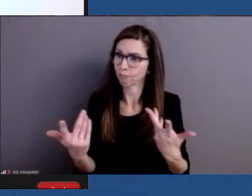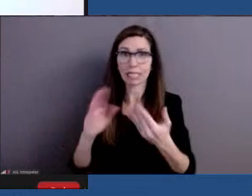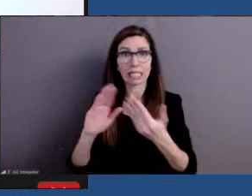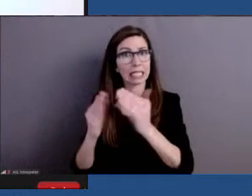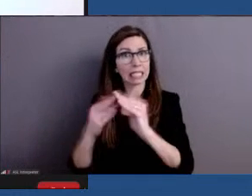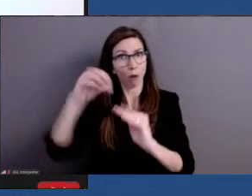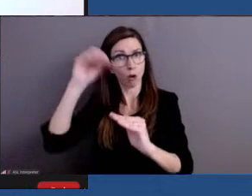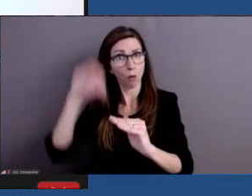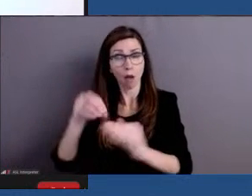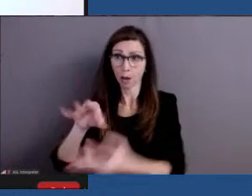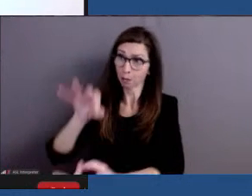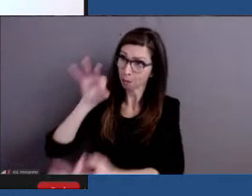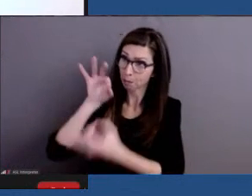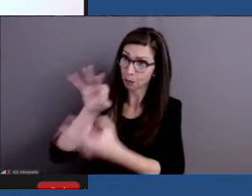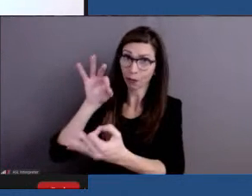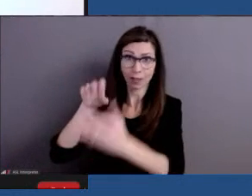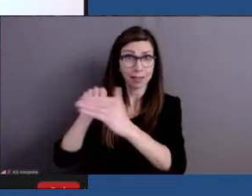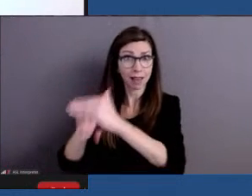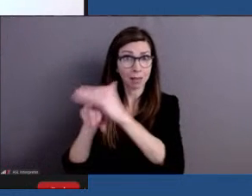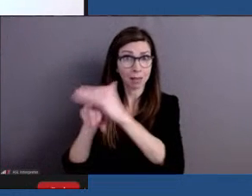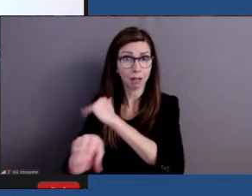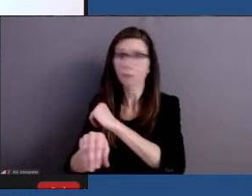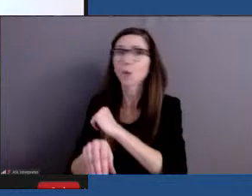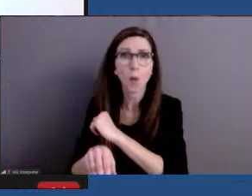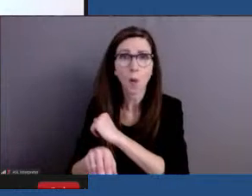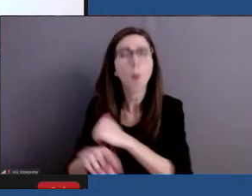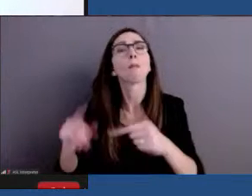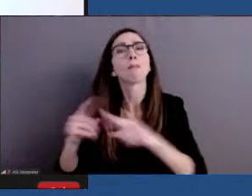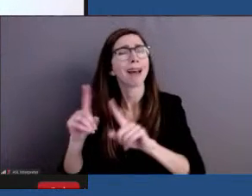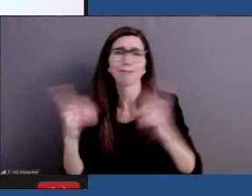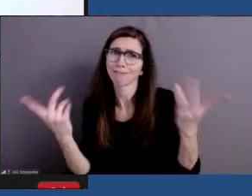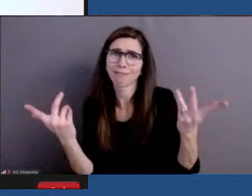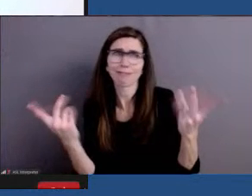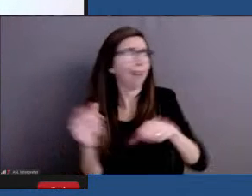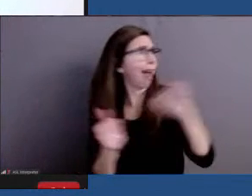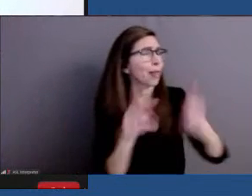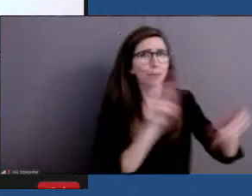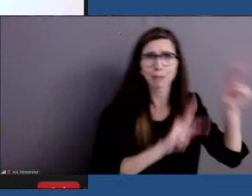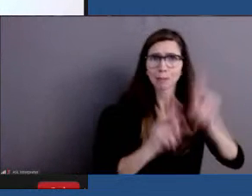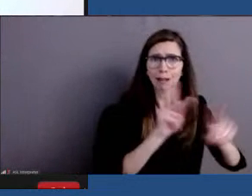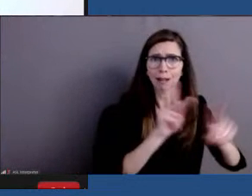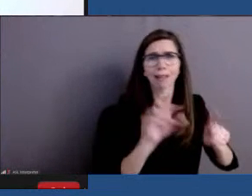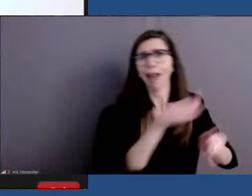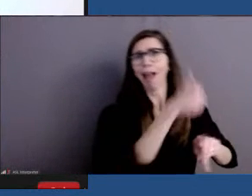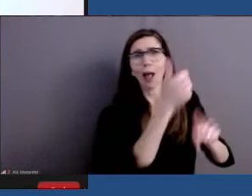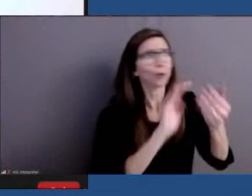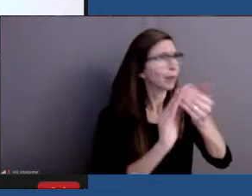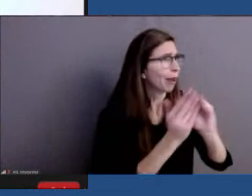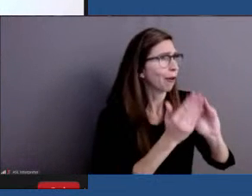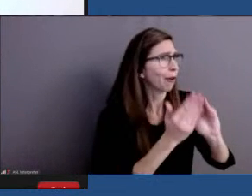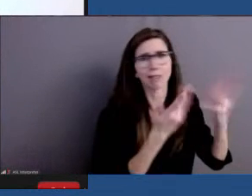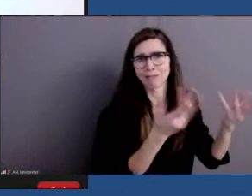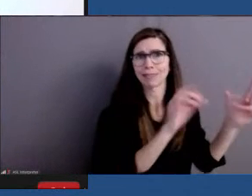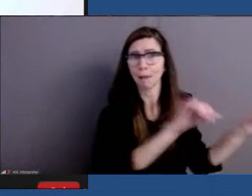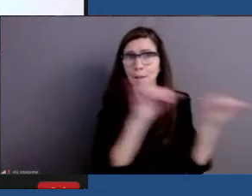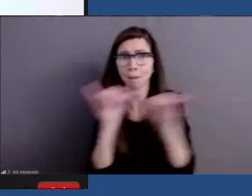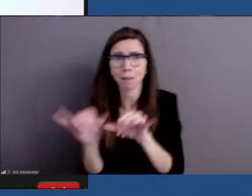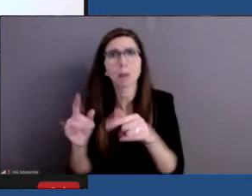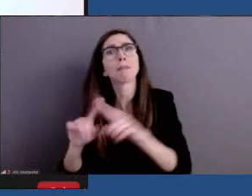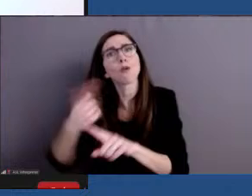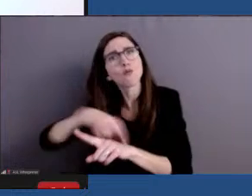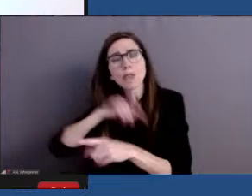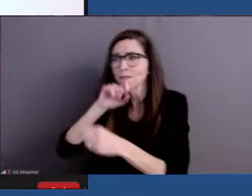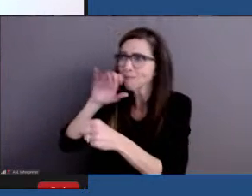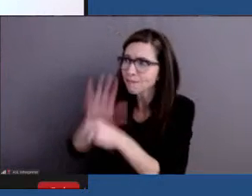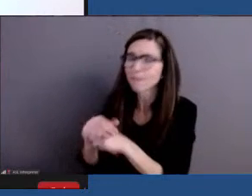has made great strides towards being more accessible, and we have city staff who are truly dedicated to making the city more inclusive for everyone. I'm